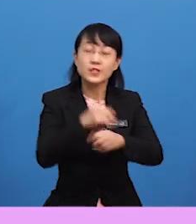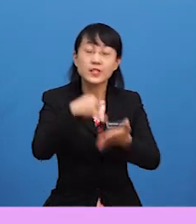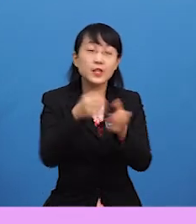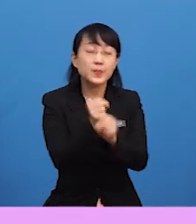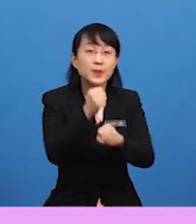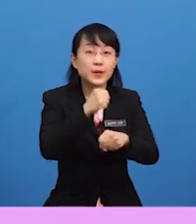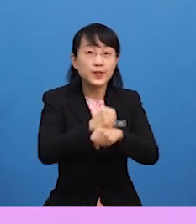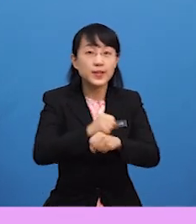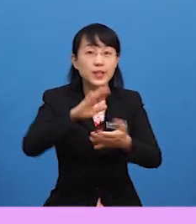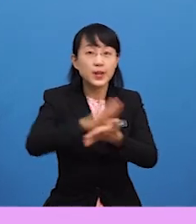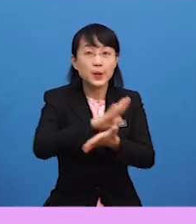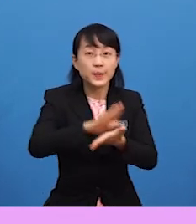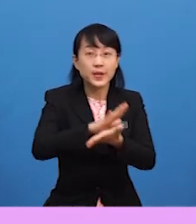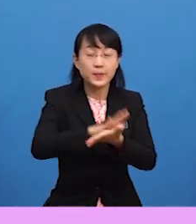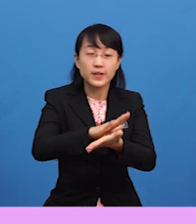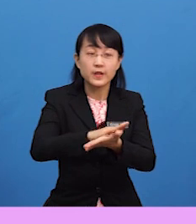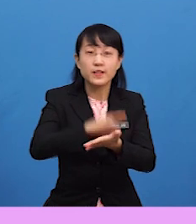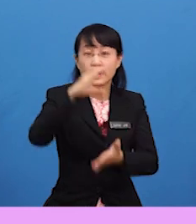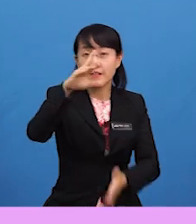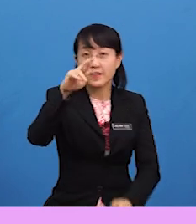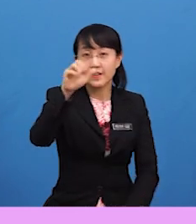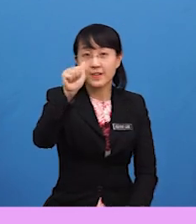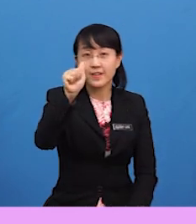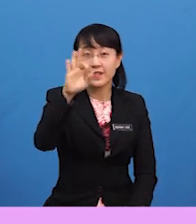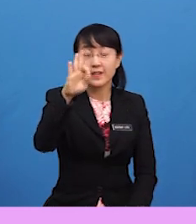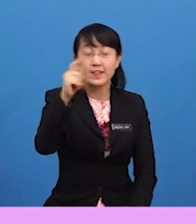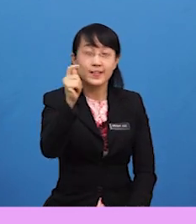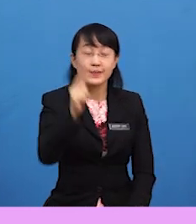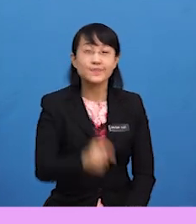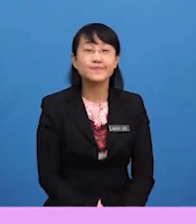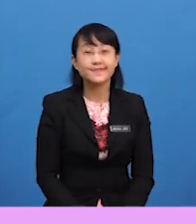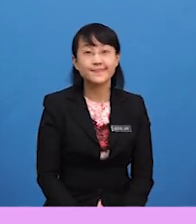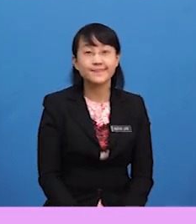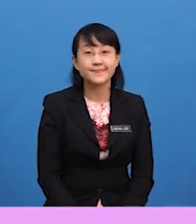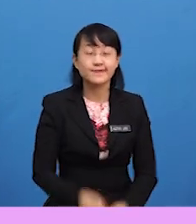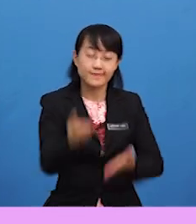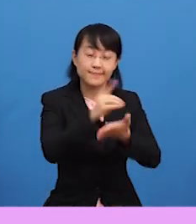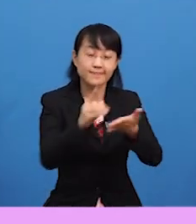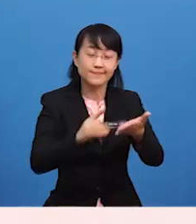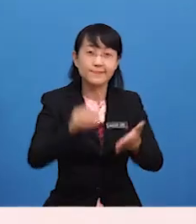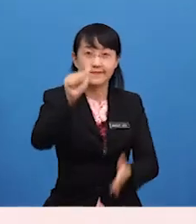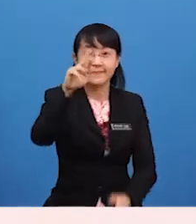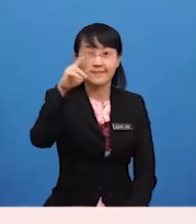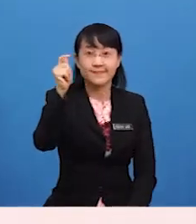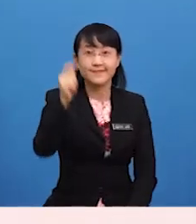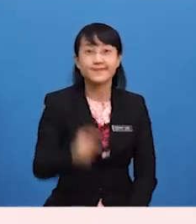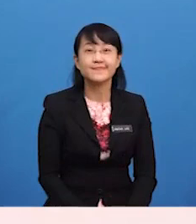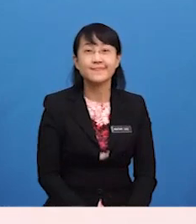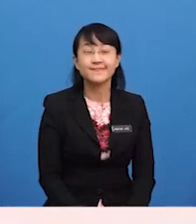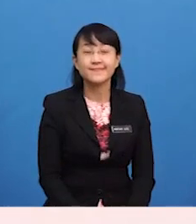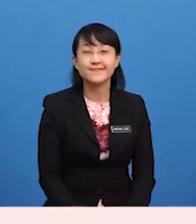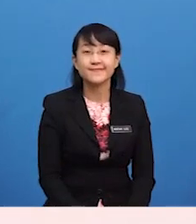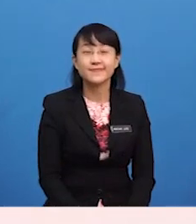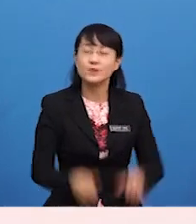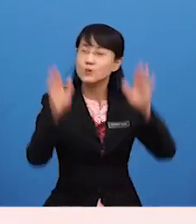make paper mache crafts, collages, or just stick paper together. That was wonderful.